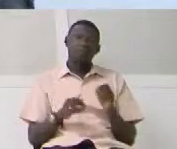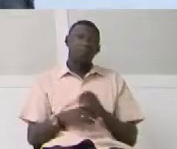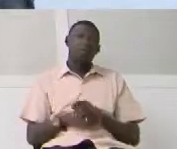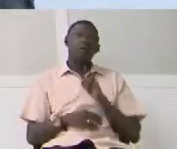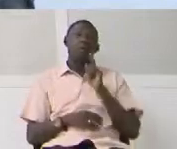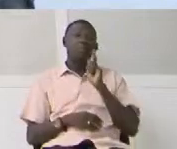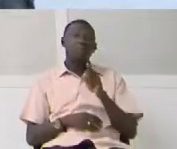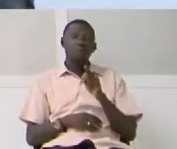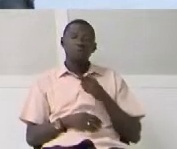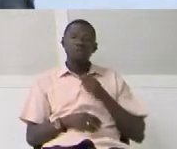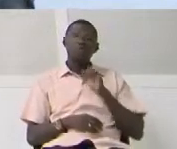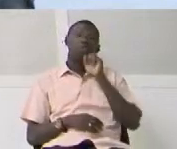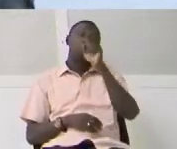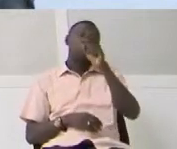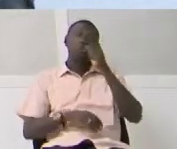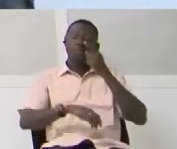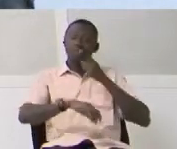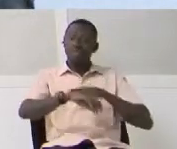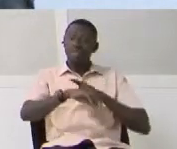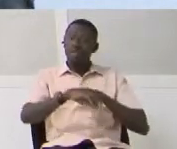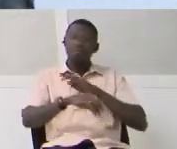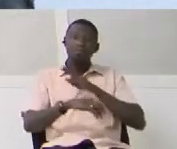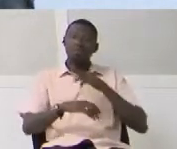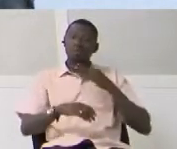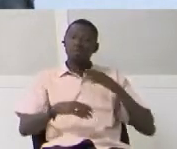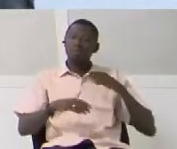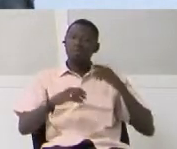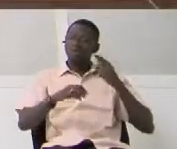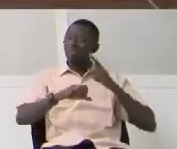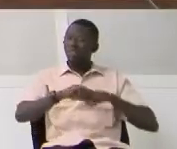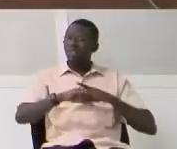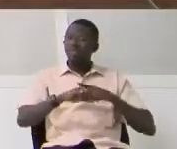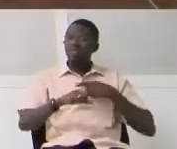Sanyonoro, or Sawatu Jadur Damanakarako, or